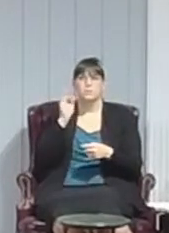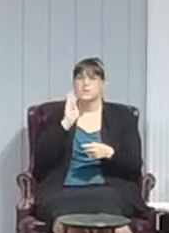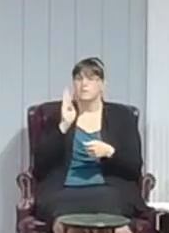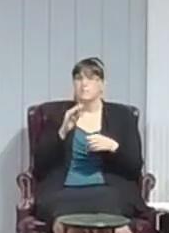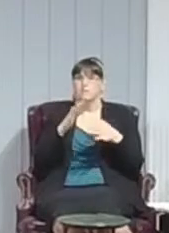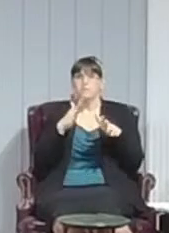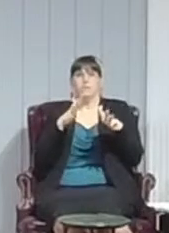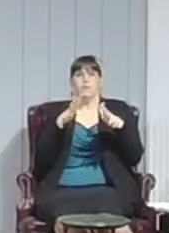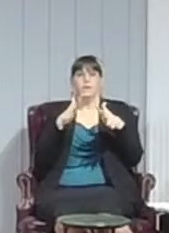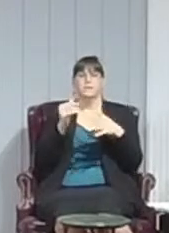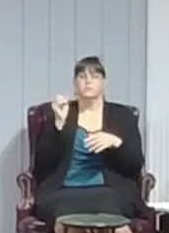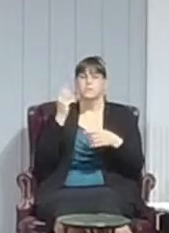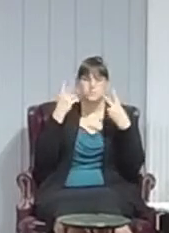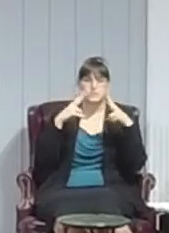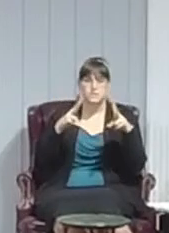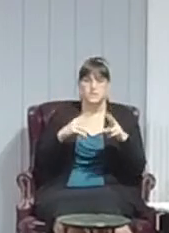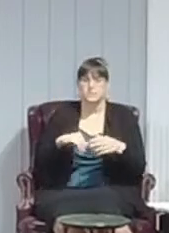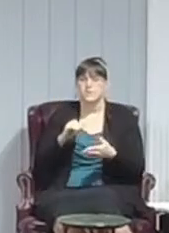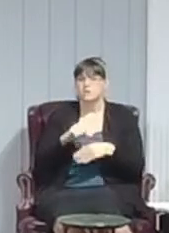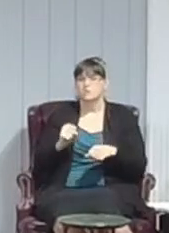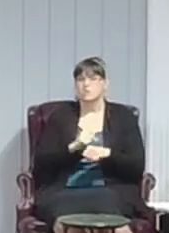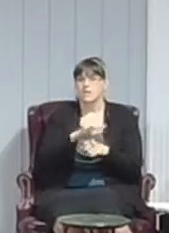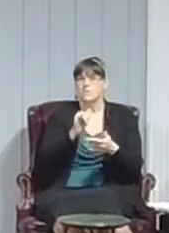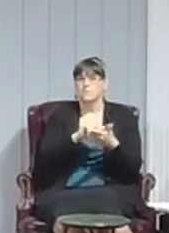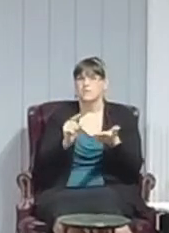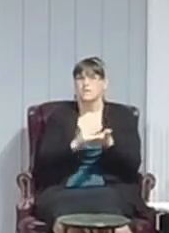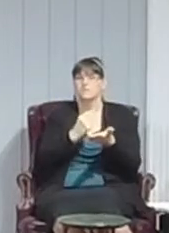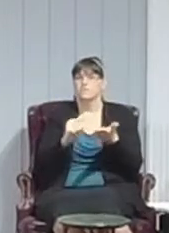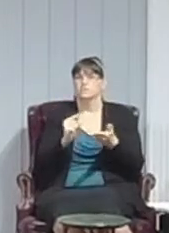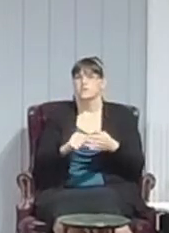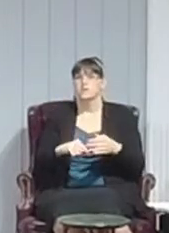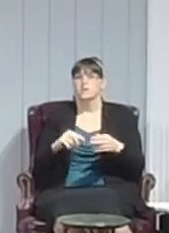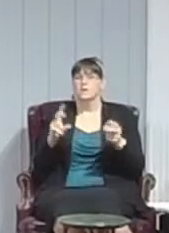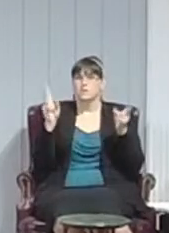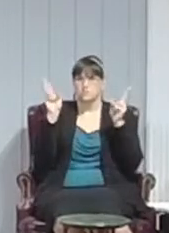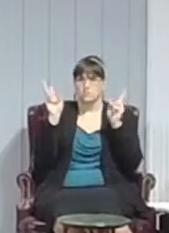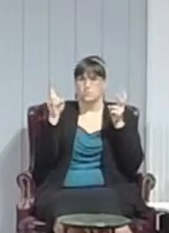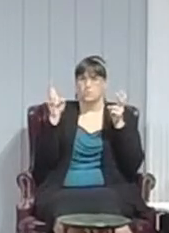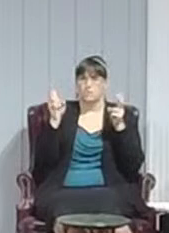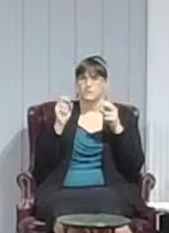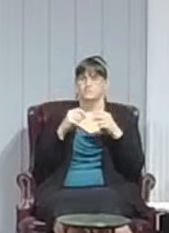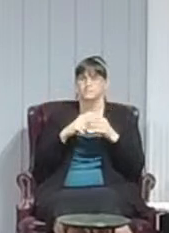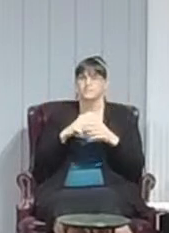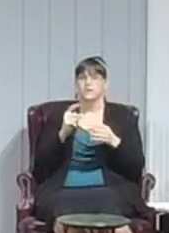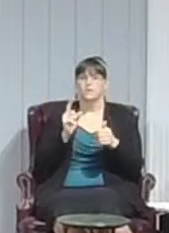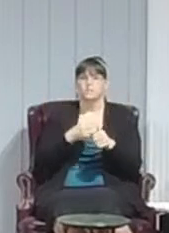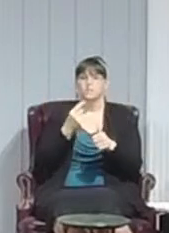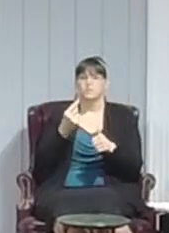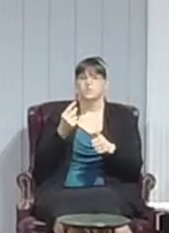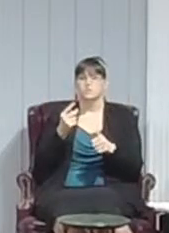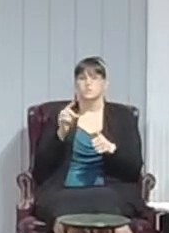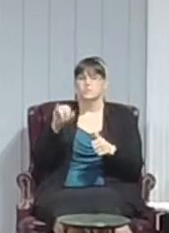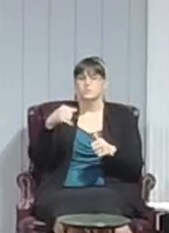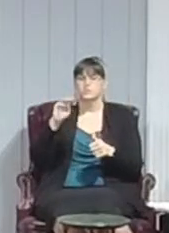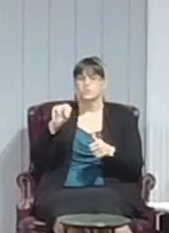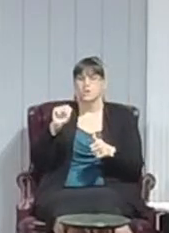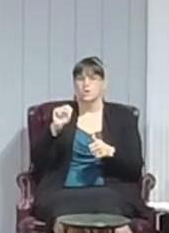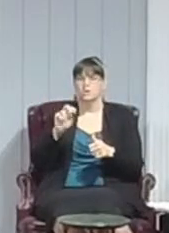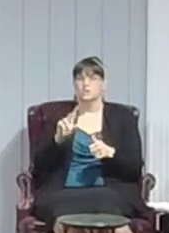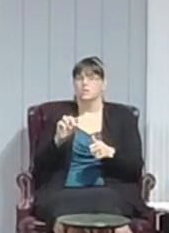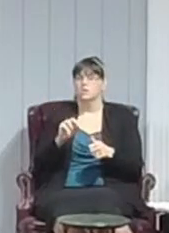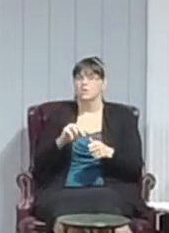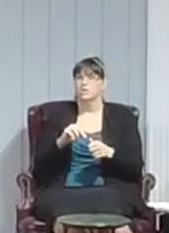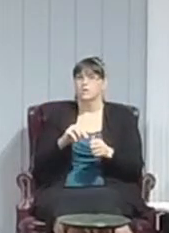see a bee. And he gave me that verse. And then he also quoted, 1 John 4, verse 18, there is no